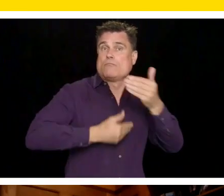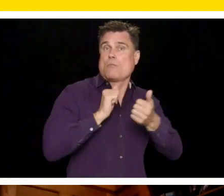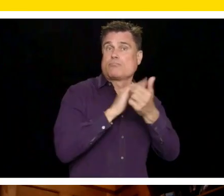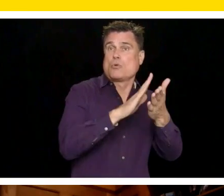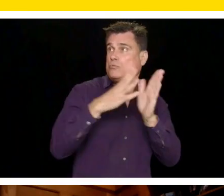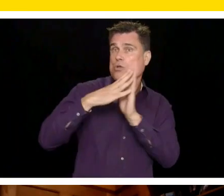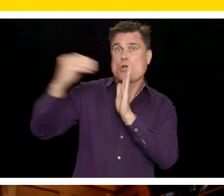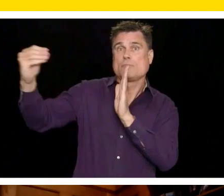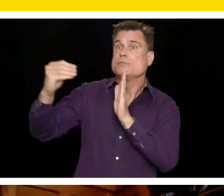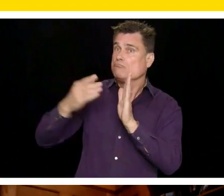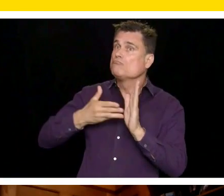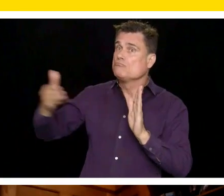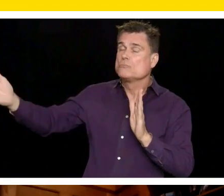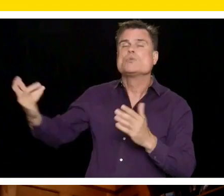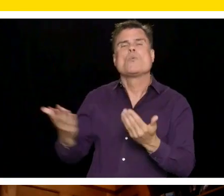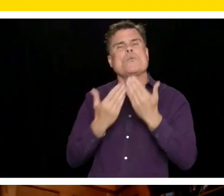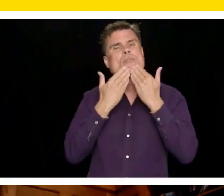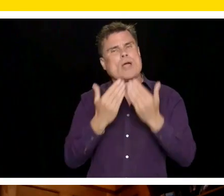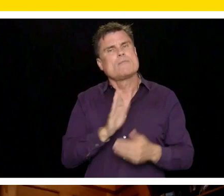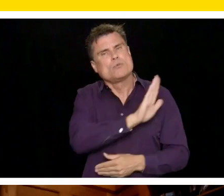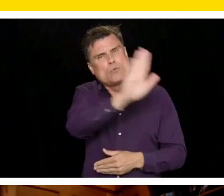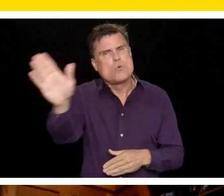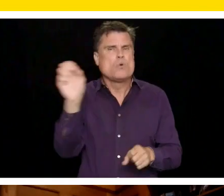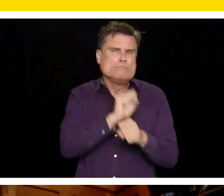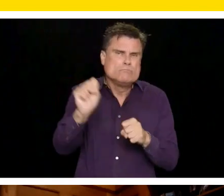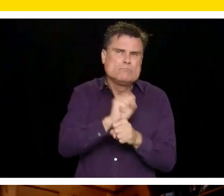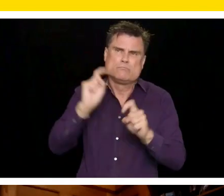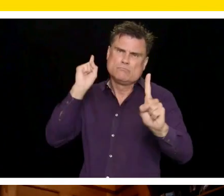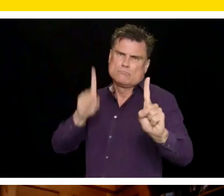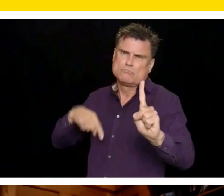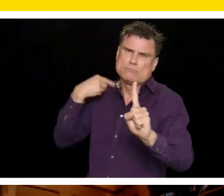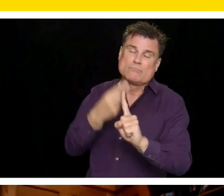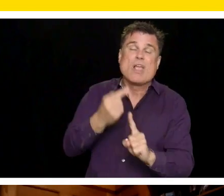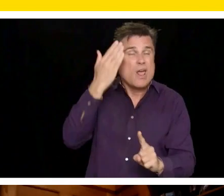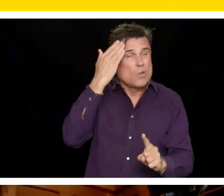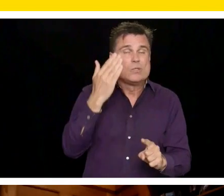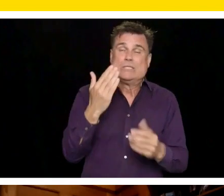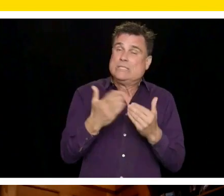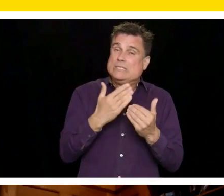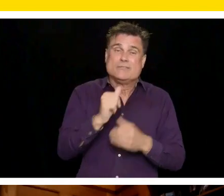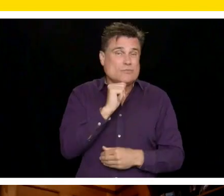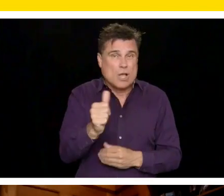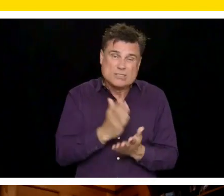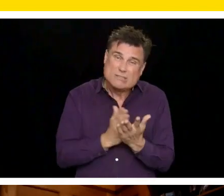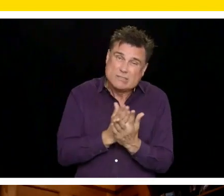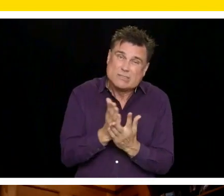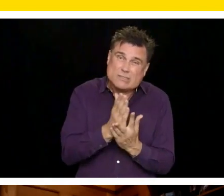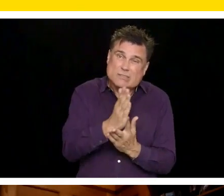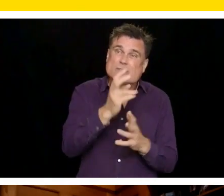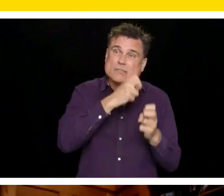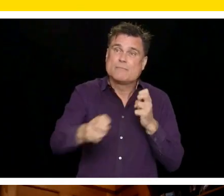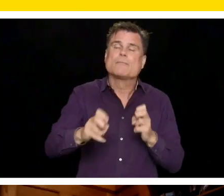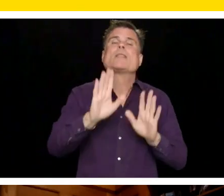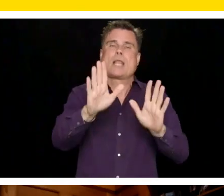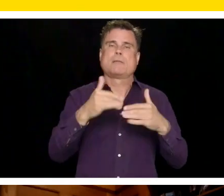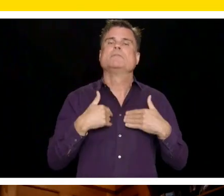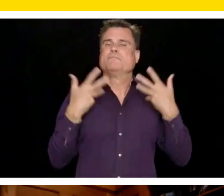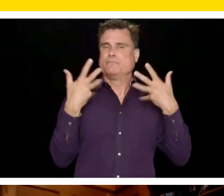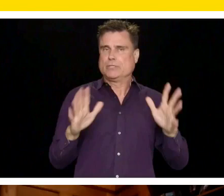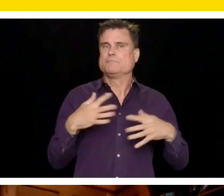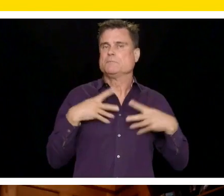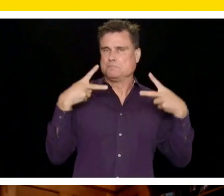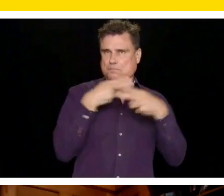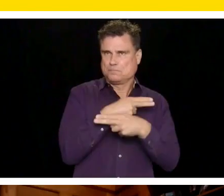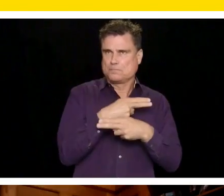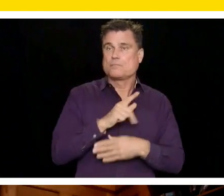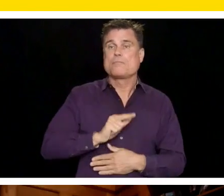you so much for doing it. With that, I'm going to stop my initial remarks and guess more time for questions